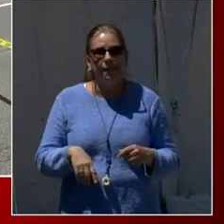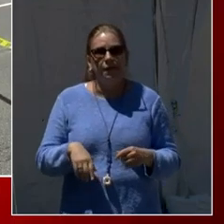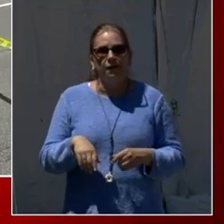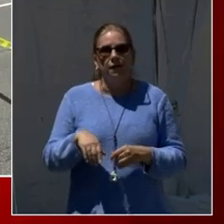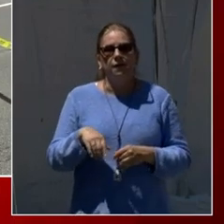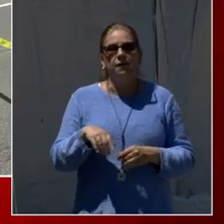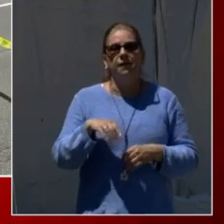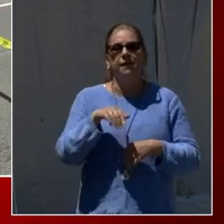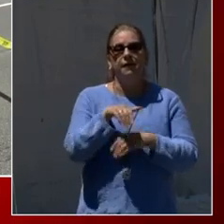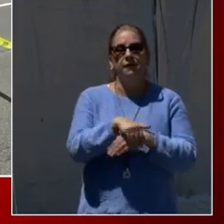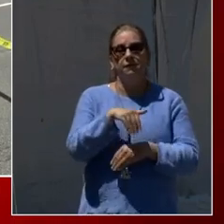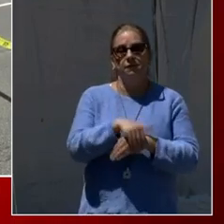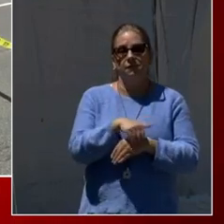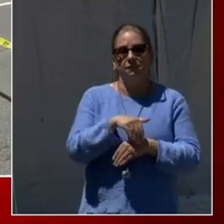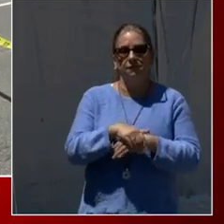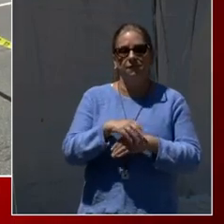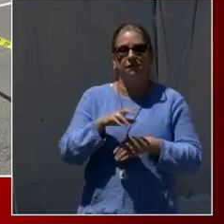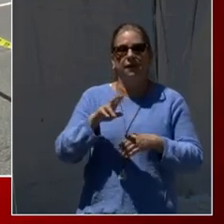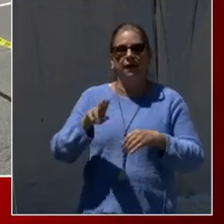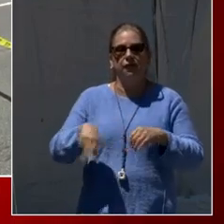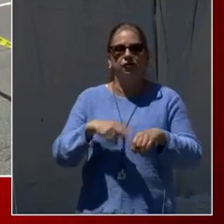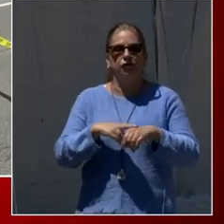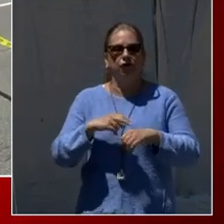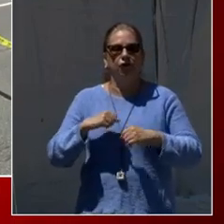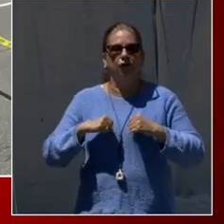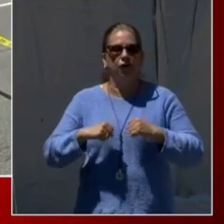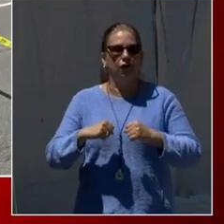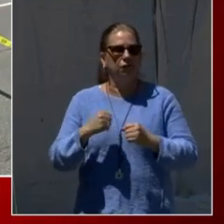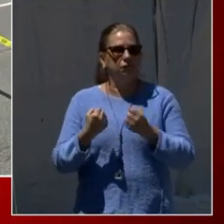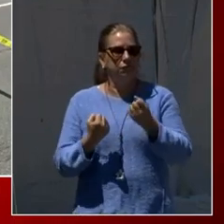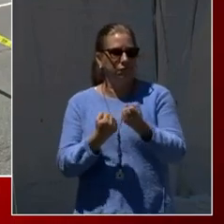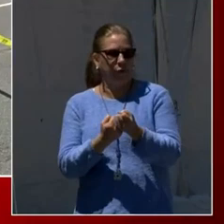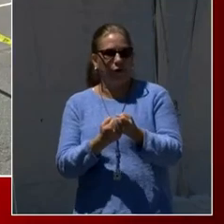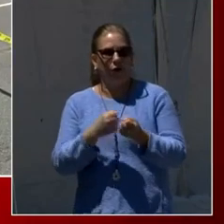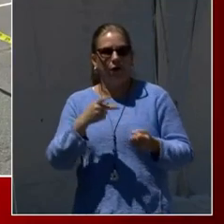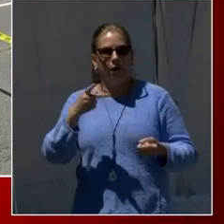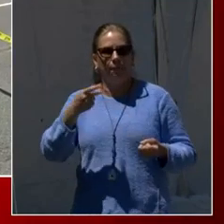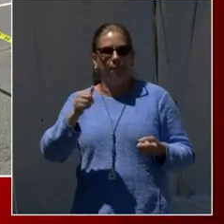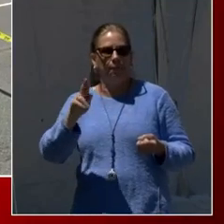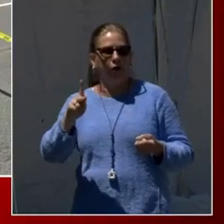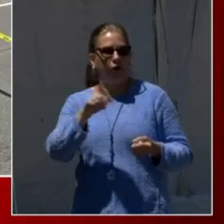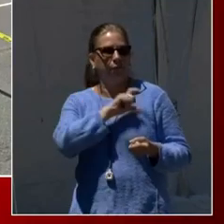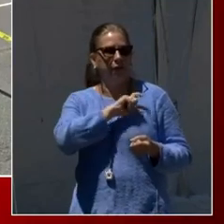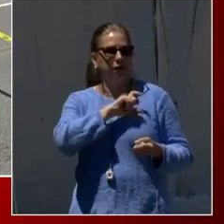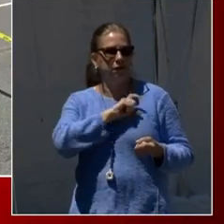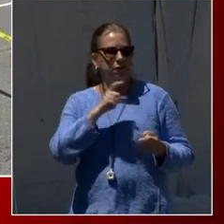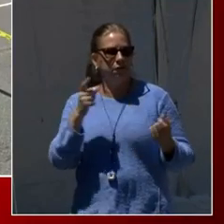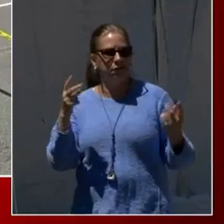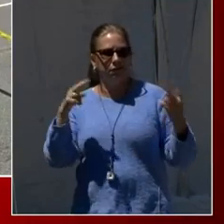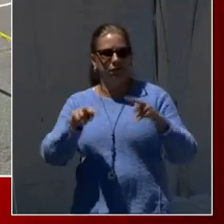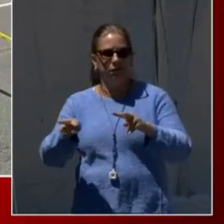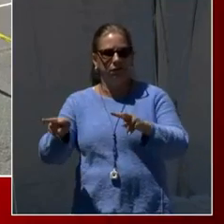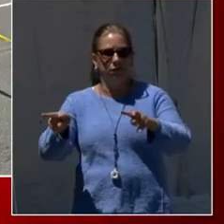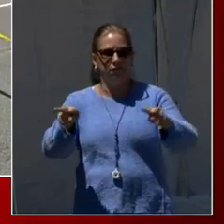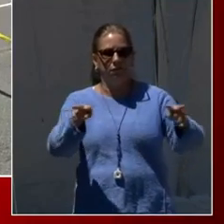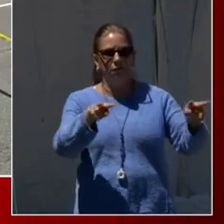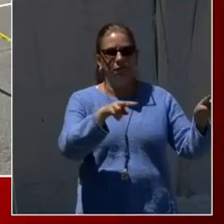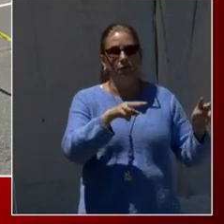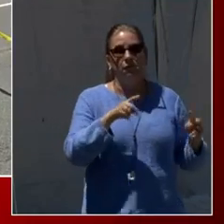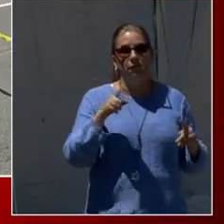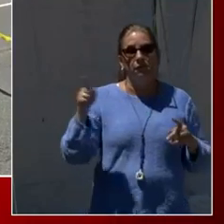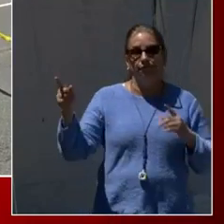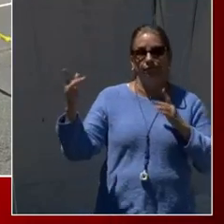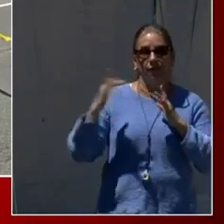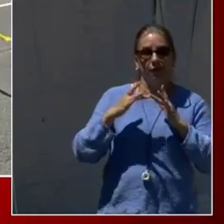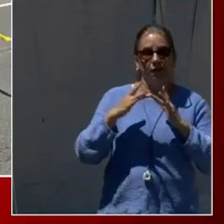of the park police. So the National Guard has reached out to me multiple times this morning to see if we can have